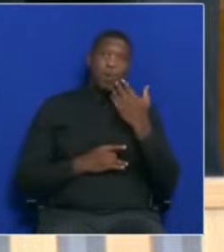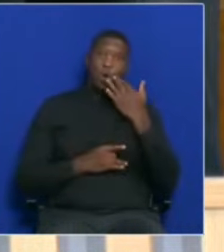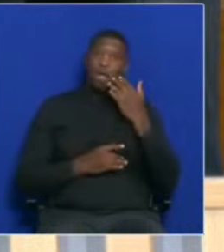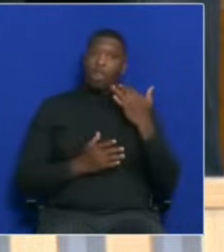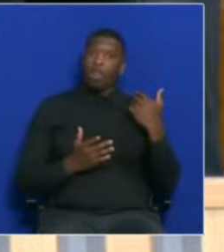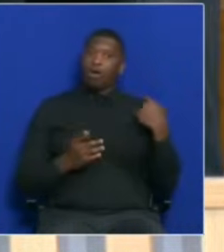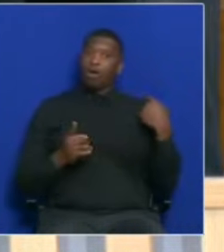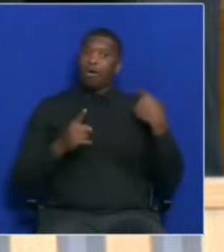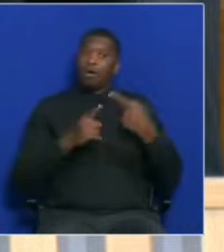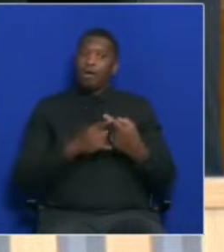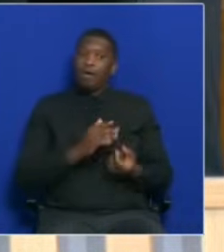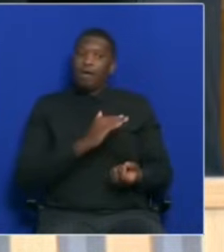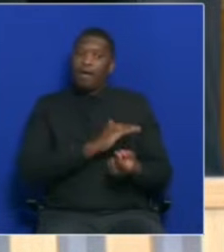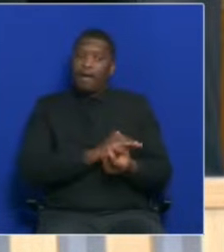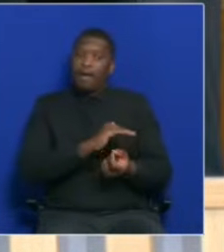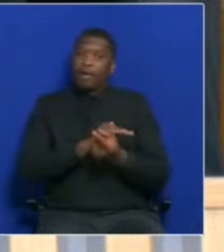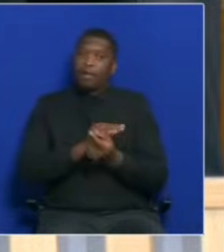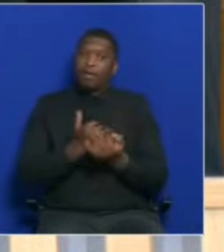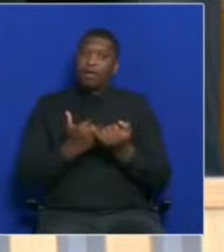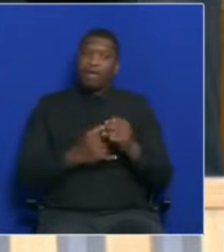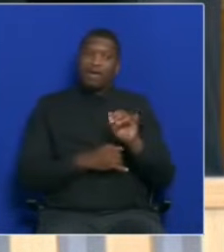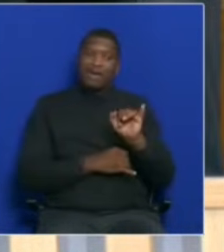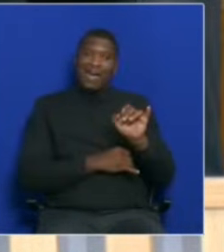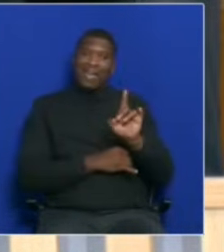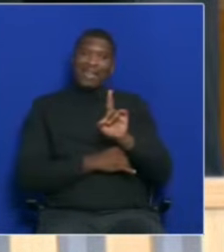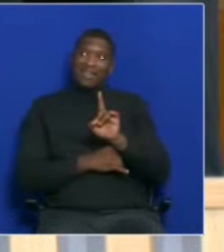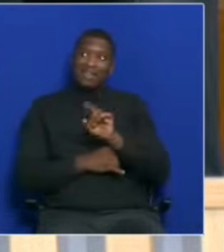the ID had not excluded you